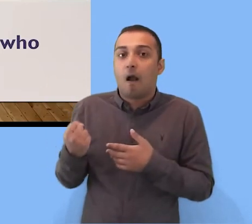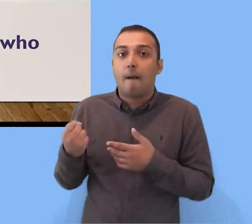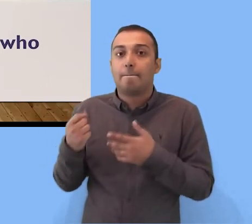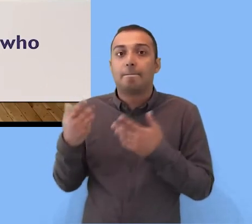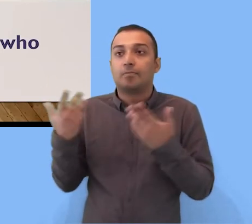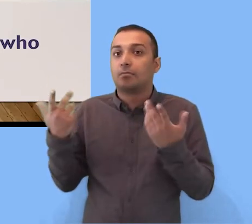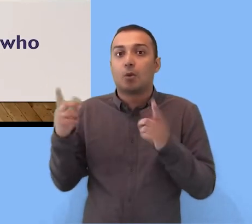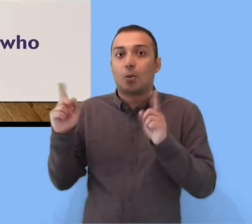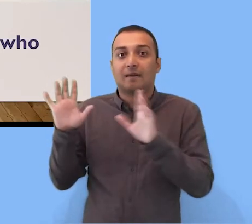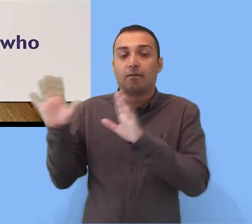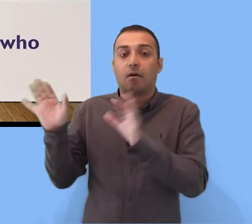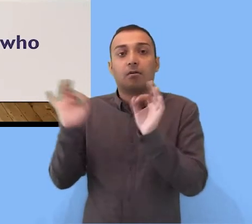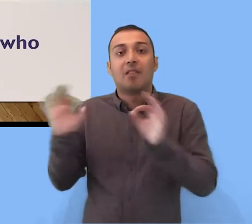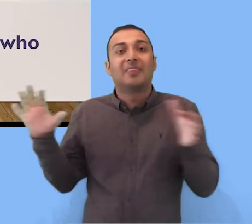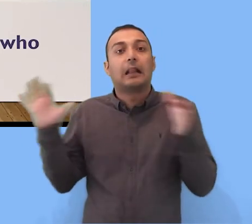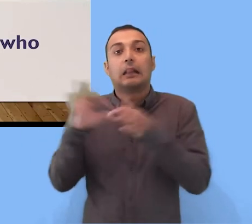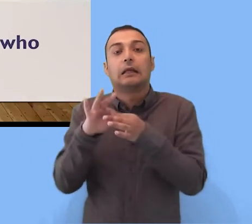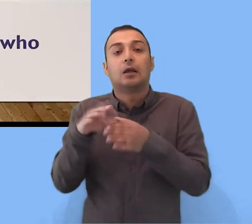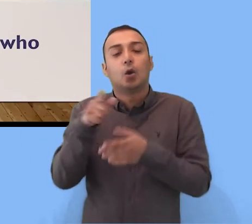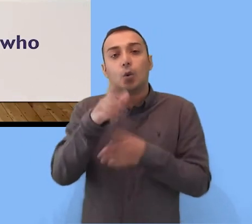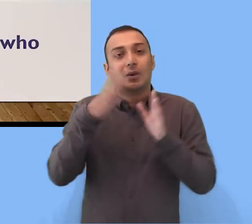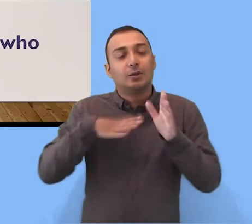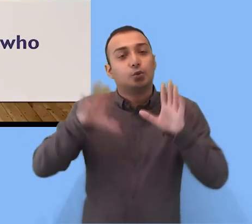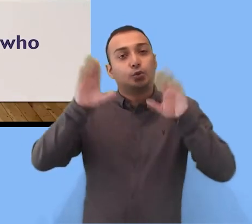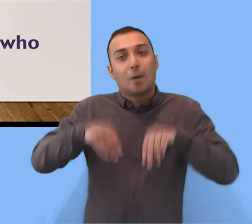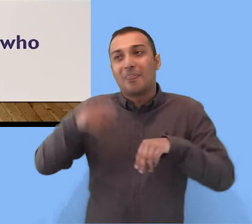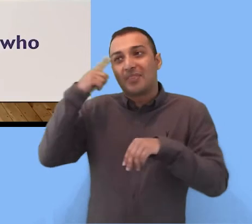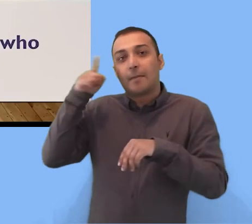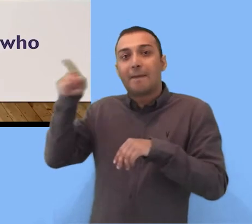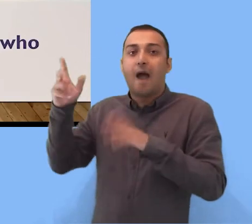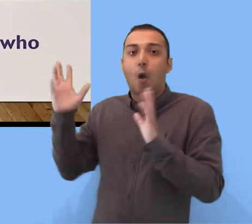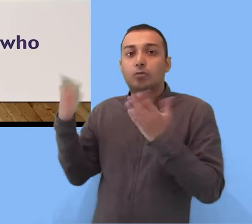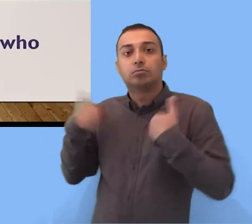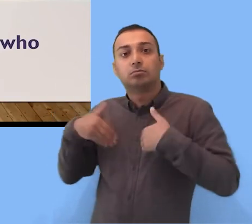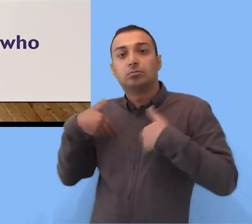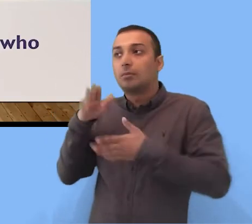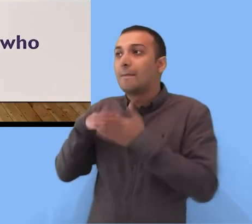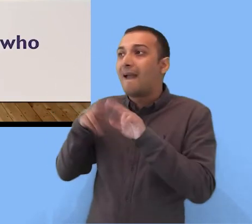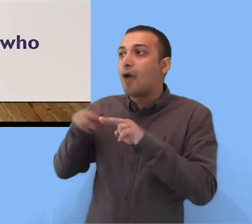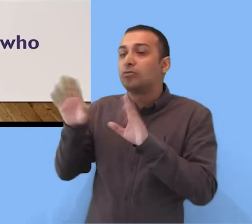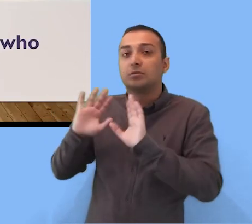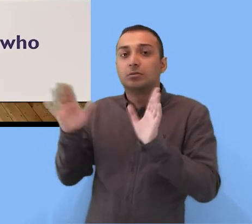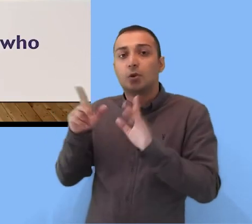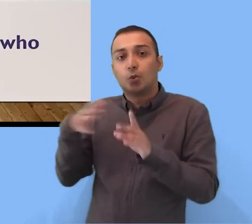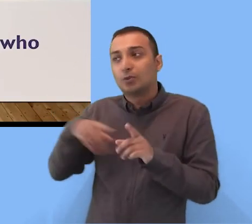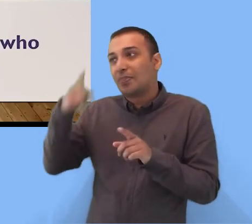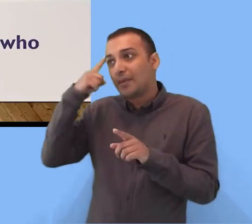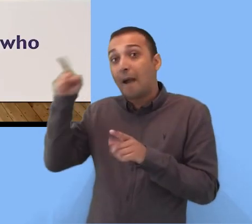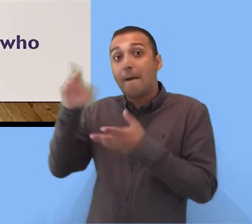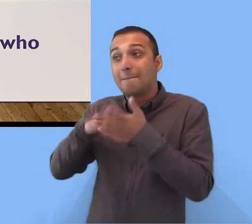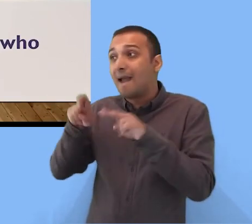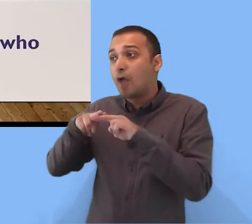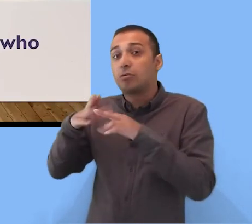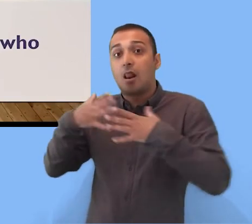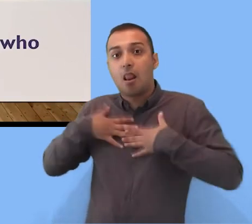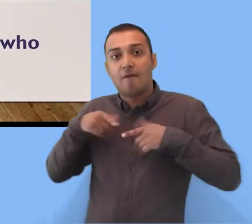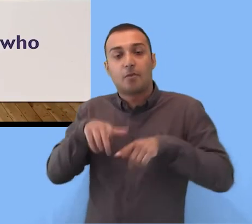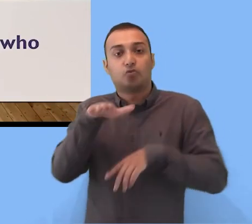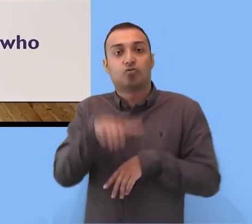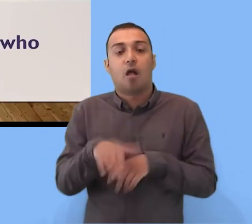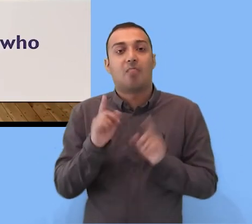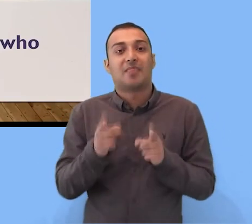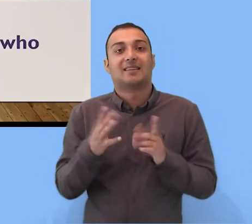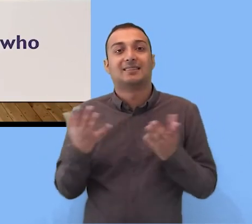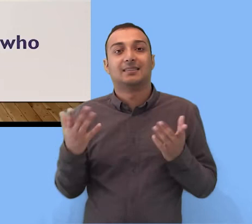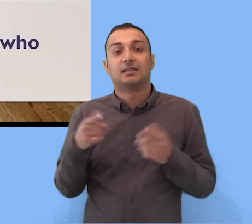You need to stop thinking about that kind of parent and start thinking, this parent loves this child. What parents do is more important